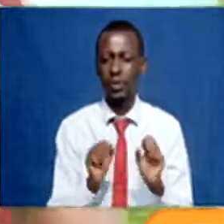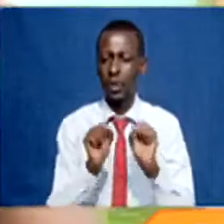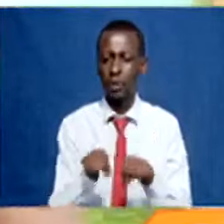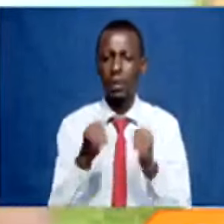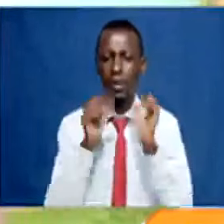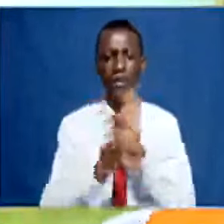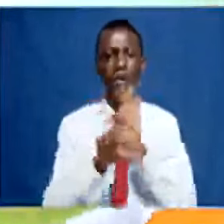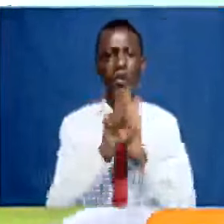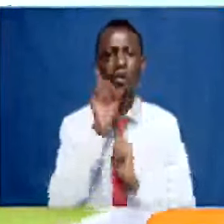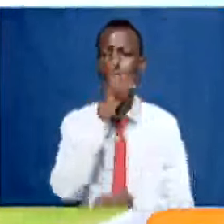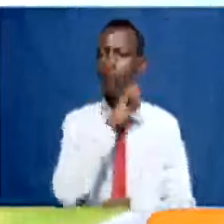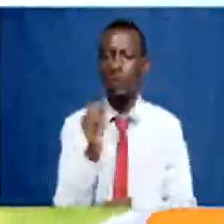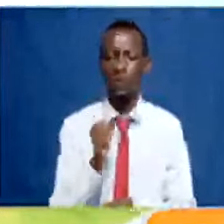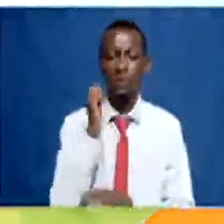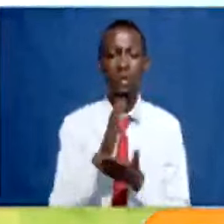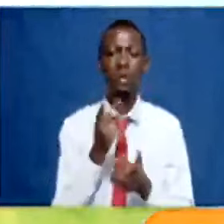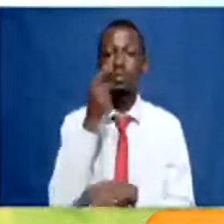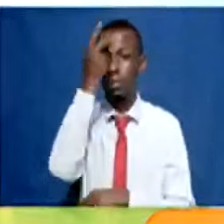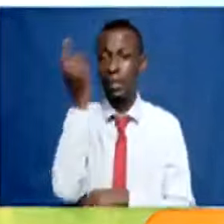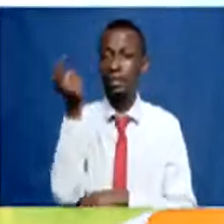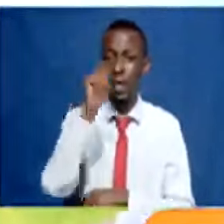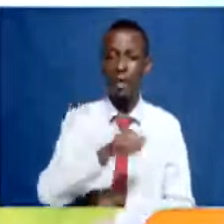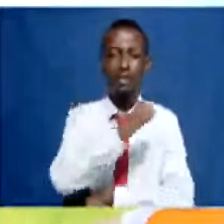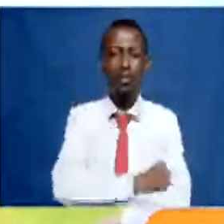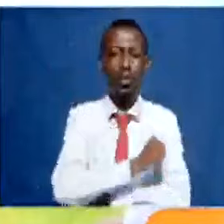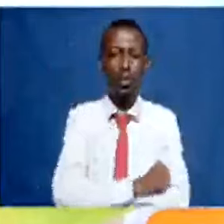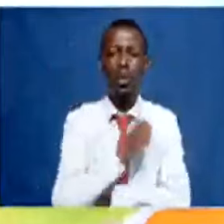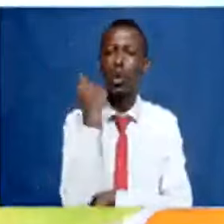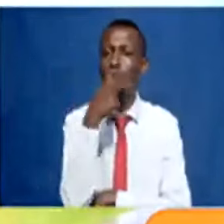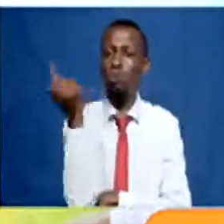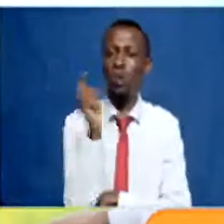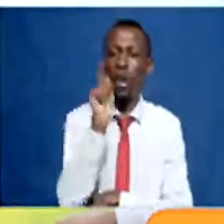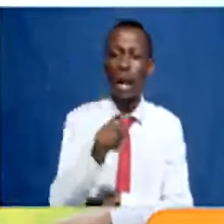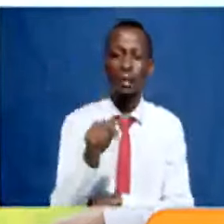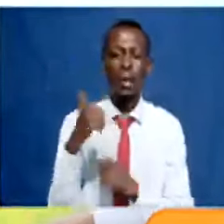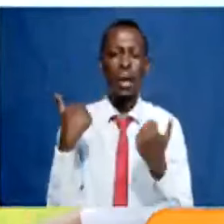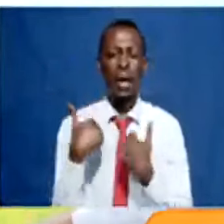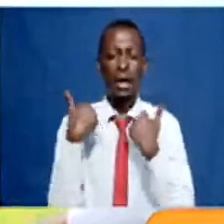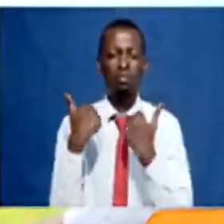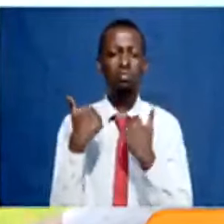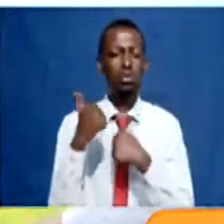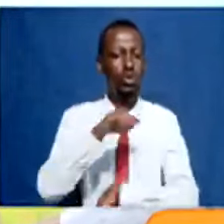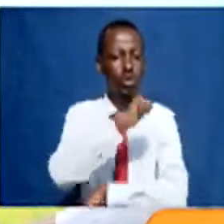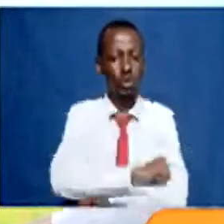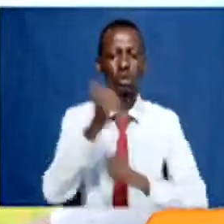sheria. Kuna wasasi walikuja kwa hii shule na wenye walikuja si hawana watoto shule.